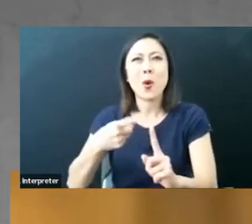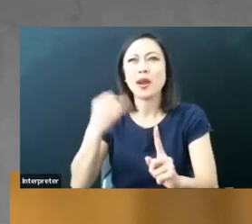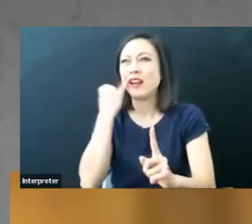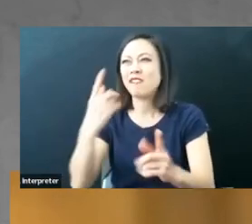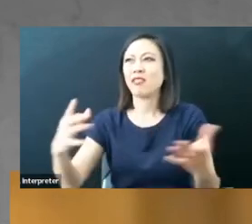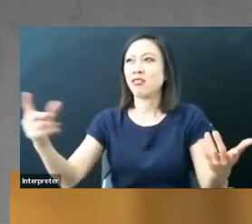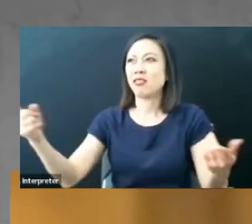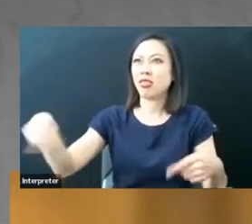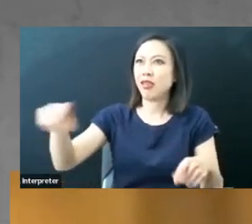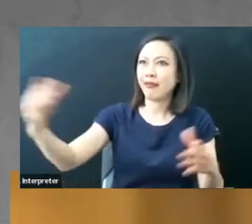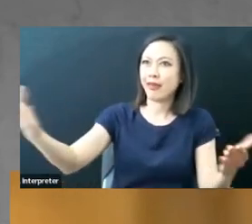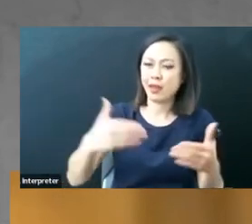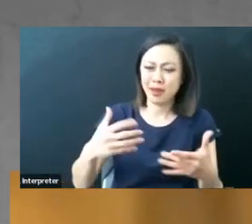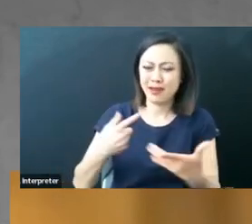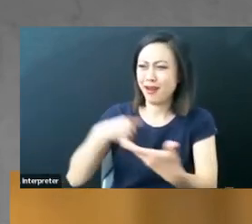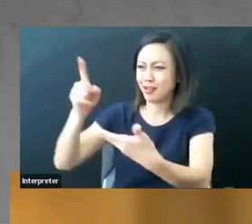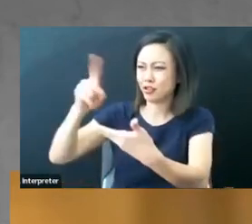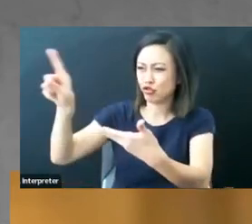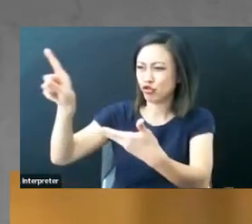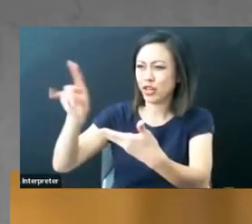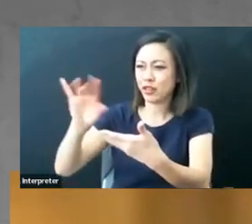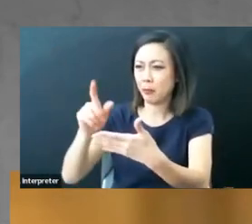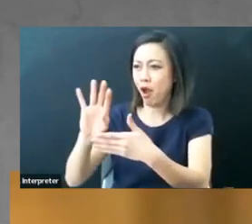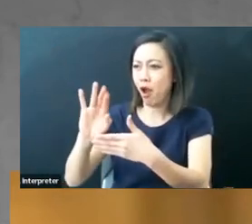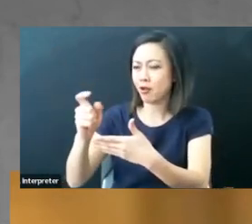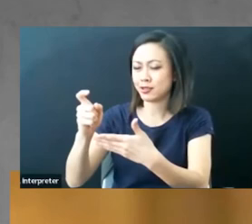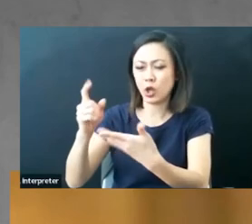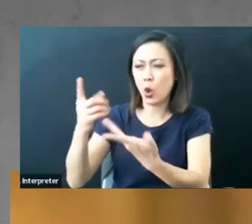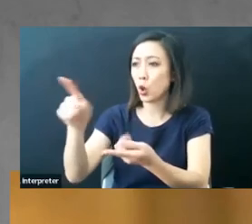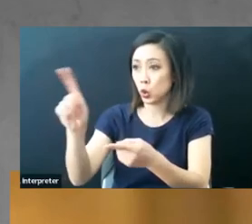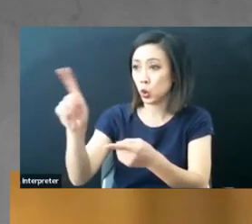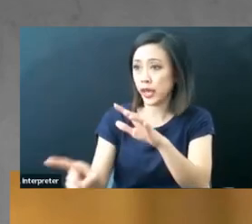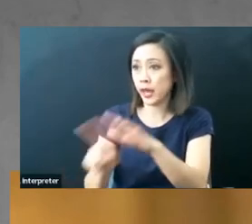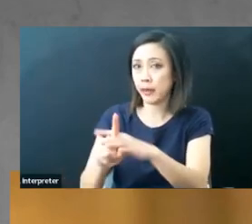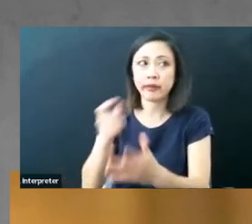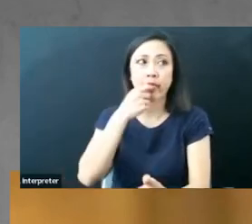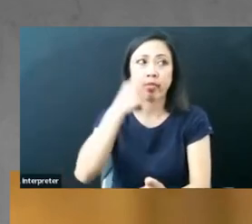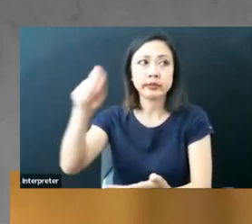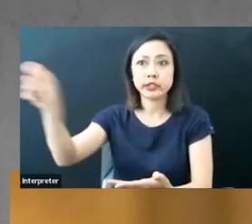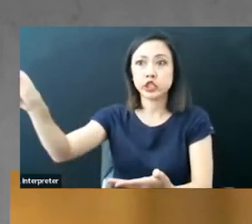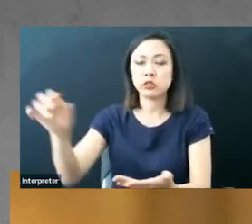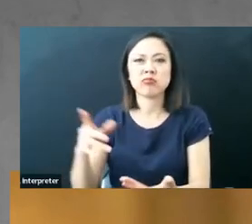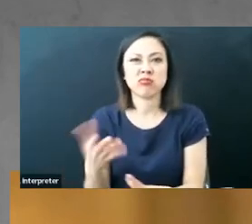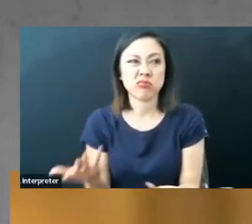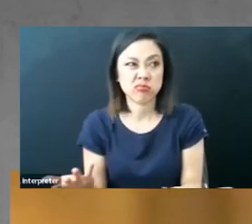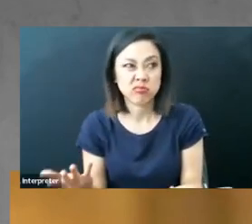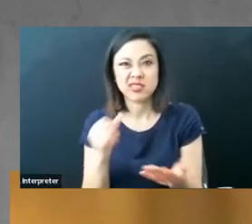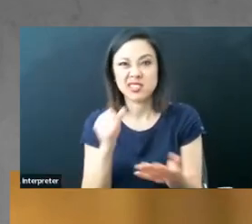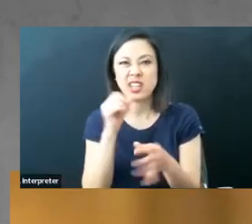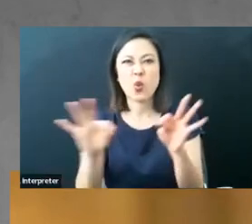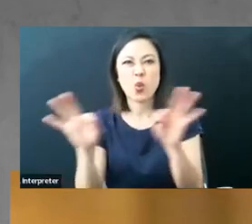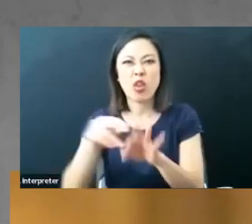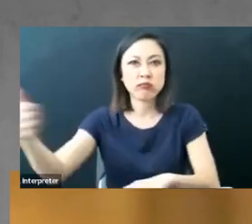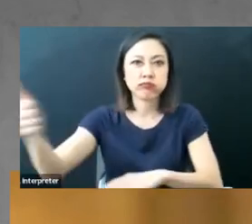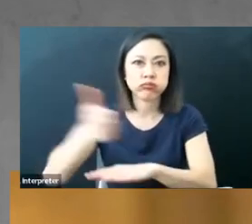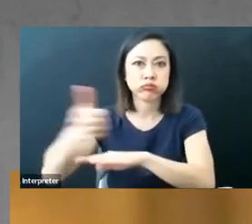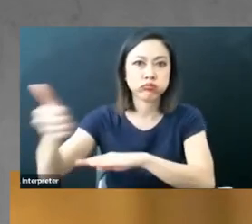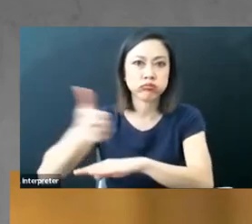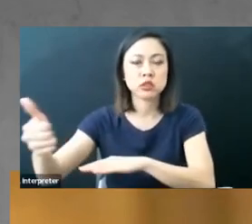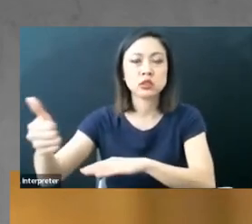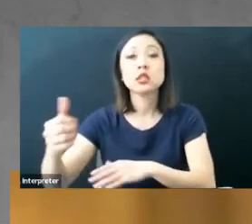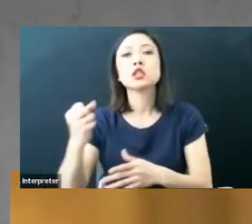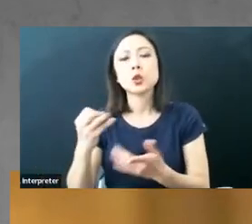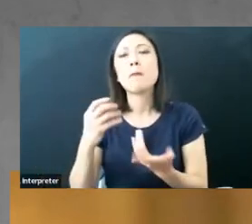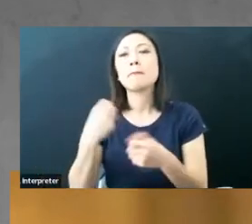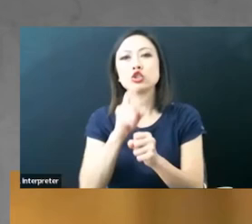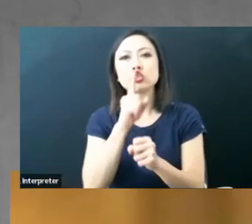the box that they came in. I need to be with them when they're in. So I think that as leaders, heighten responsibility, but it's gonna get us a